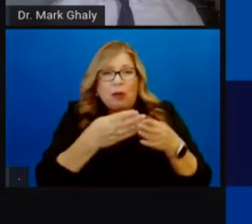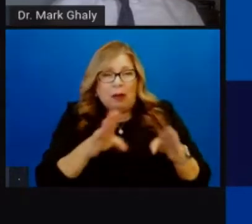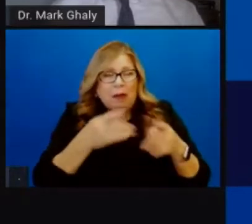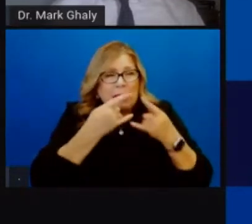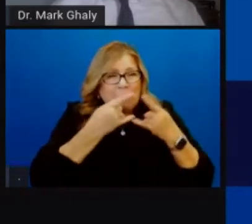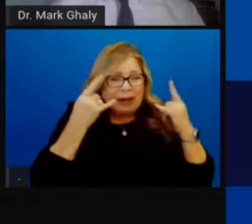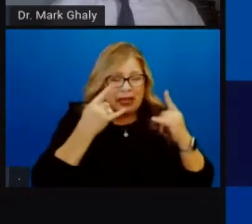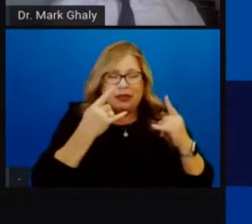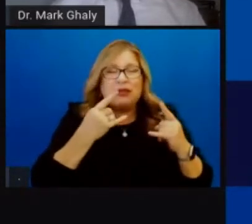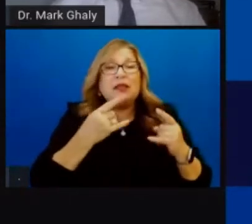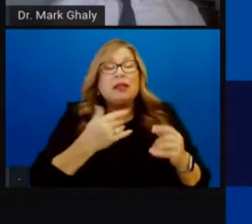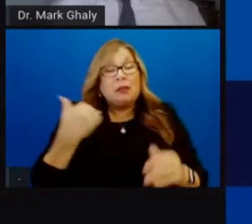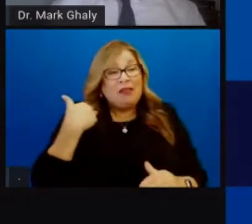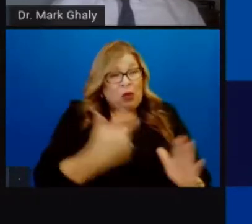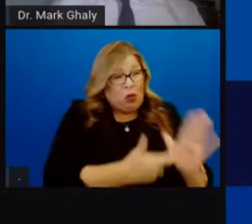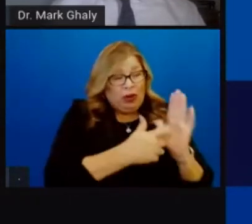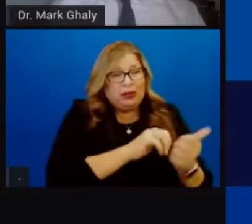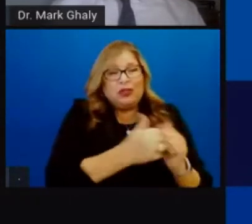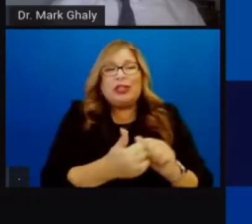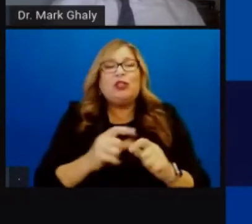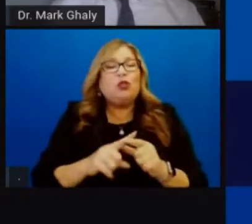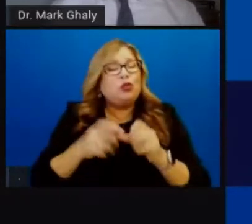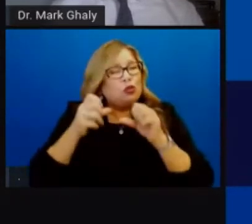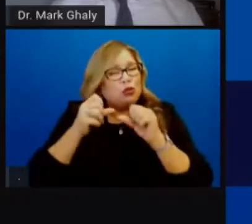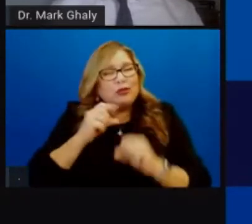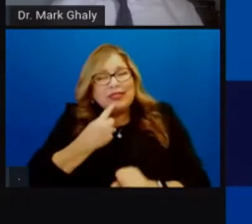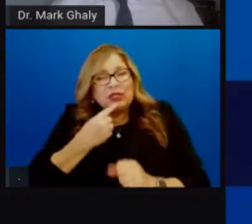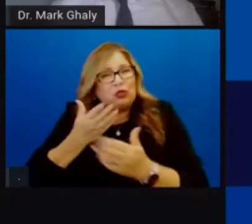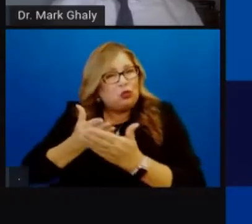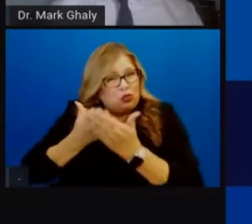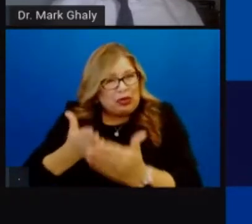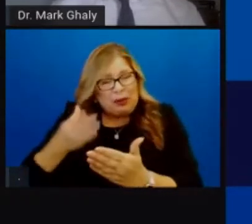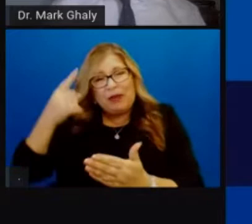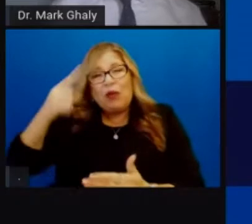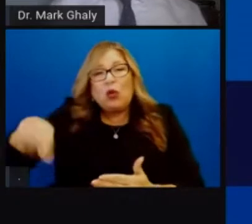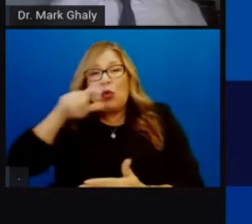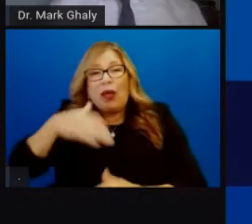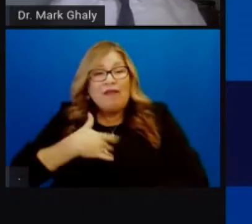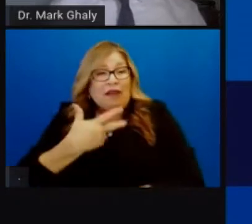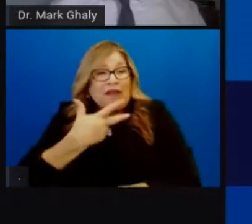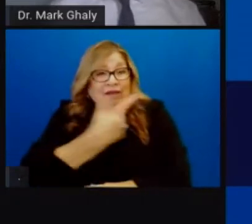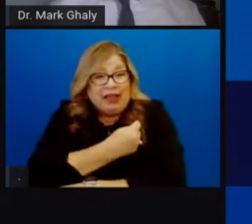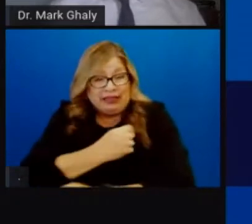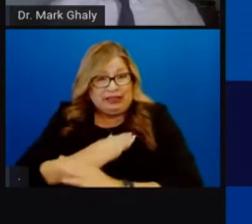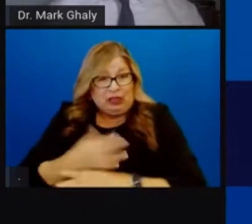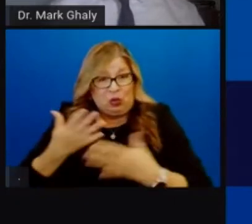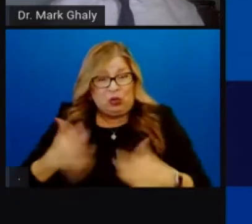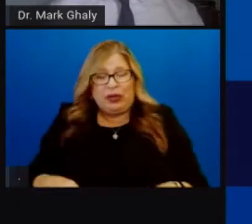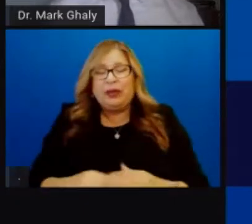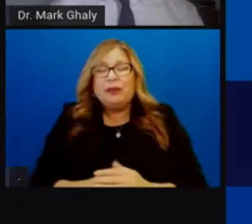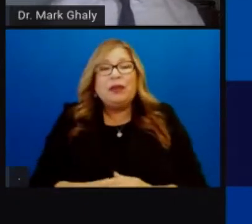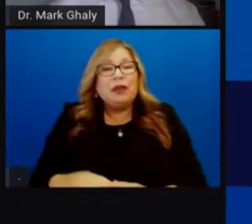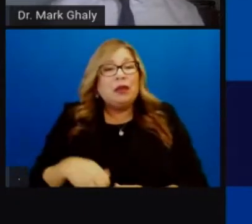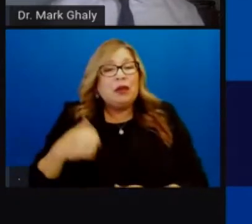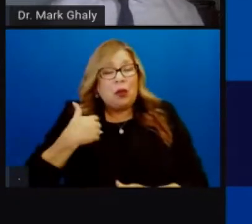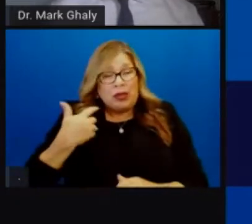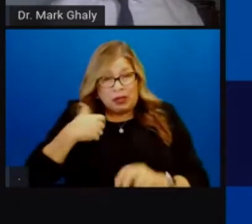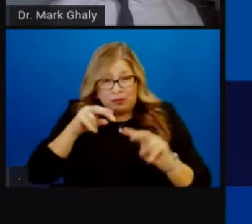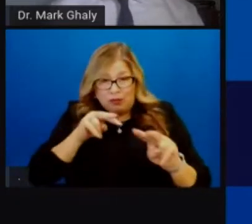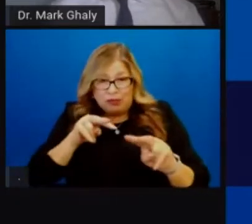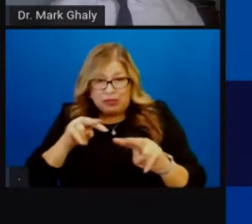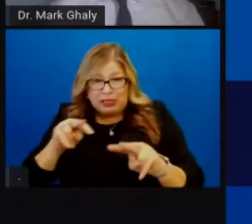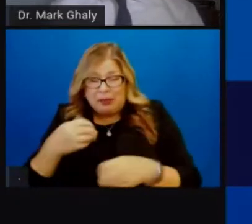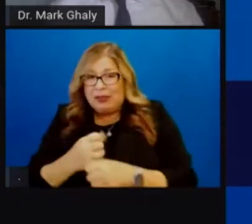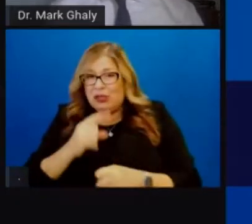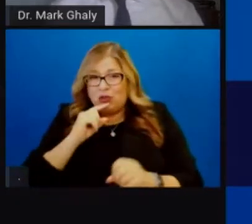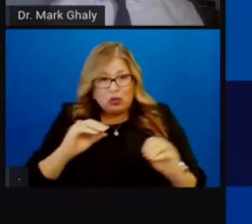for vaccinated individuals, that we didn't want to see change in the wrong direction.